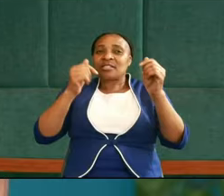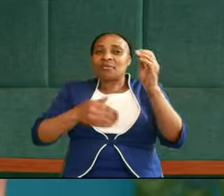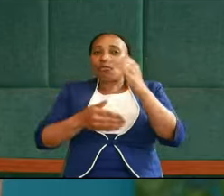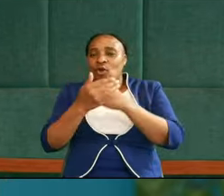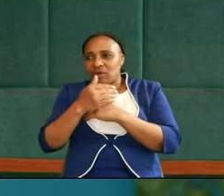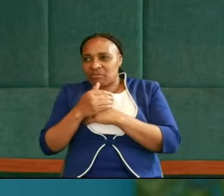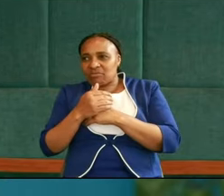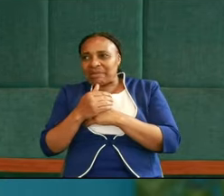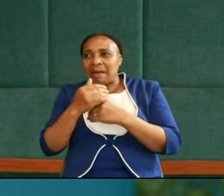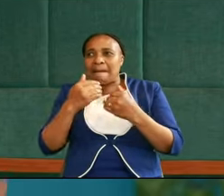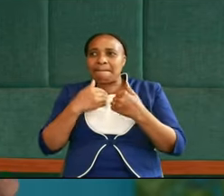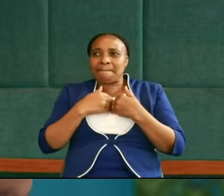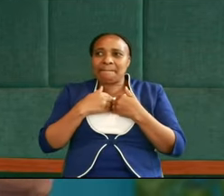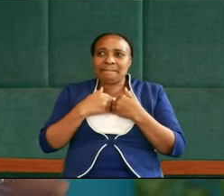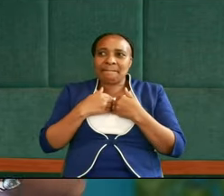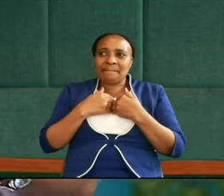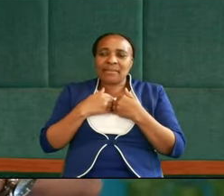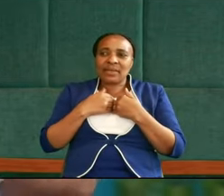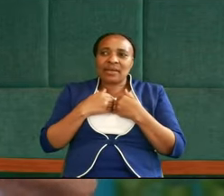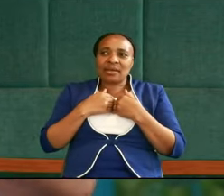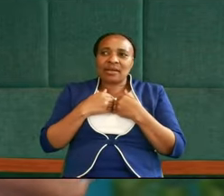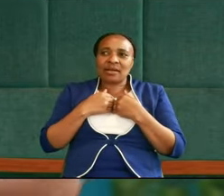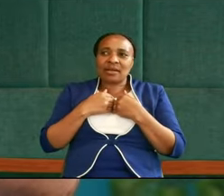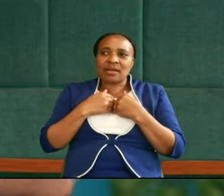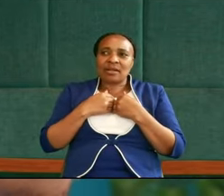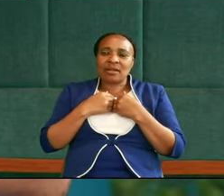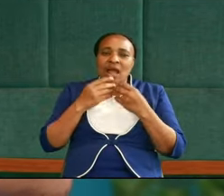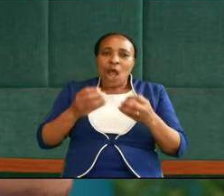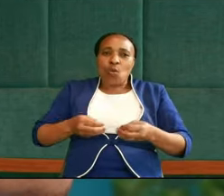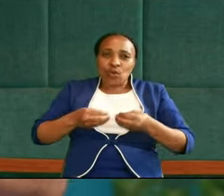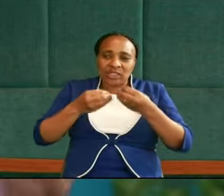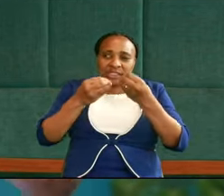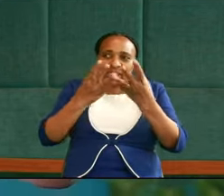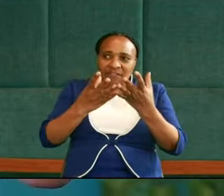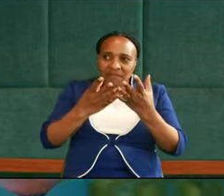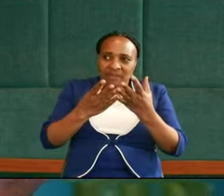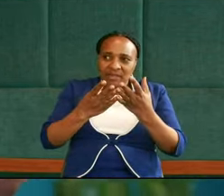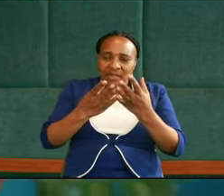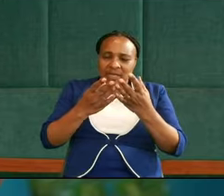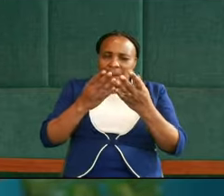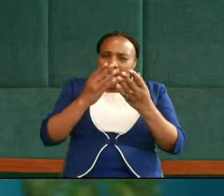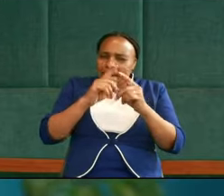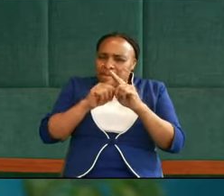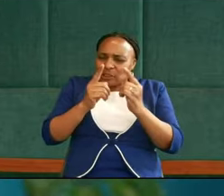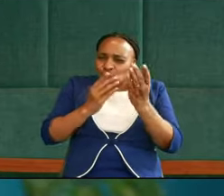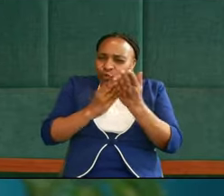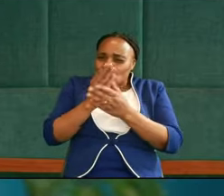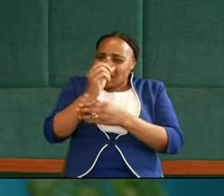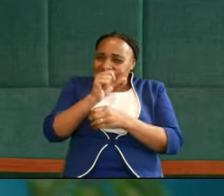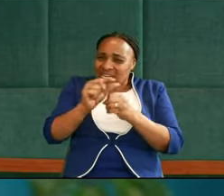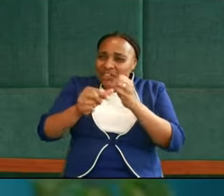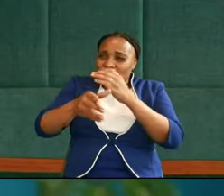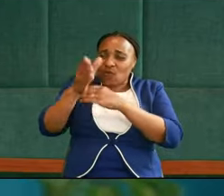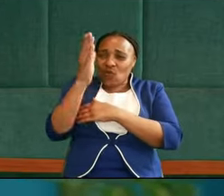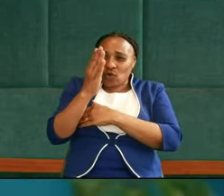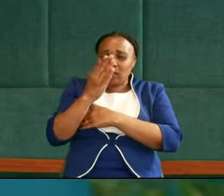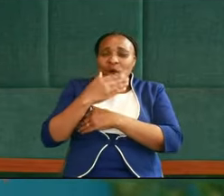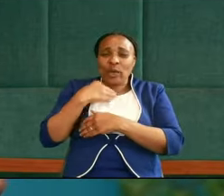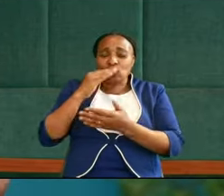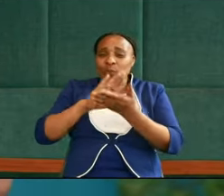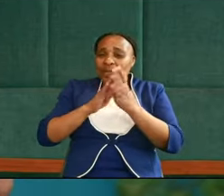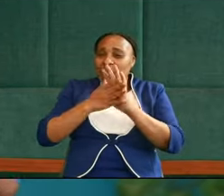in despair. Until this morning I was giving up. But by the grace of God, I want to be